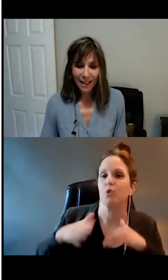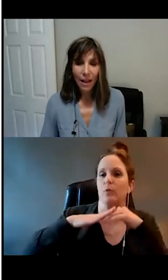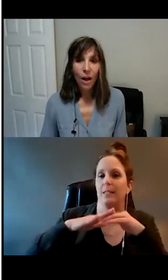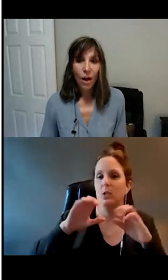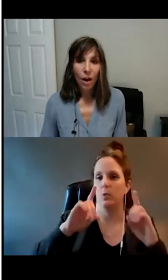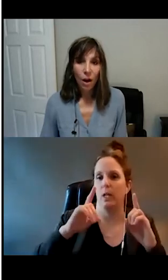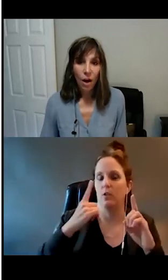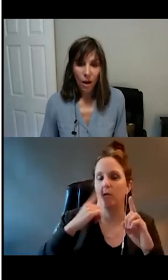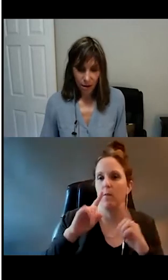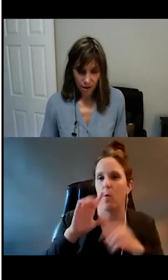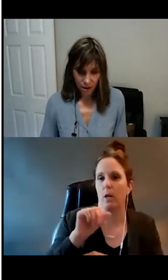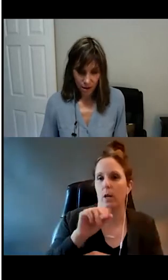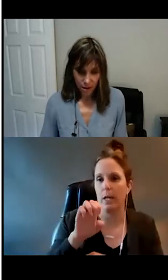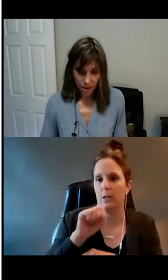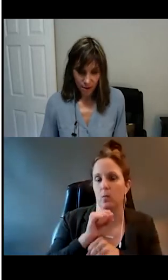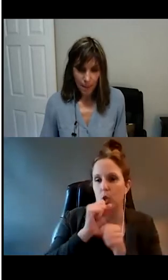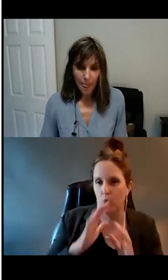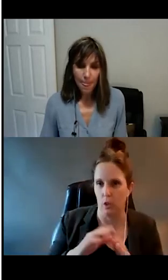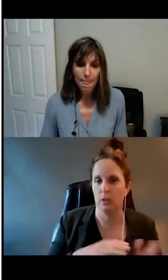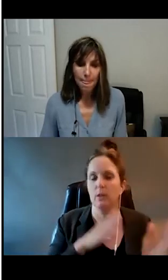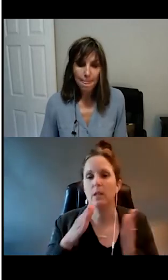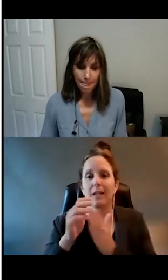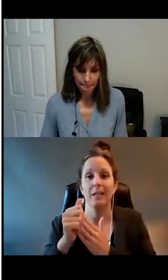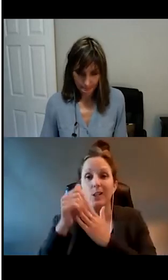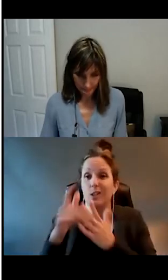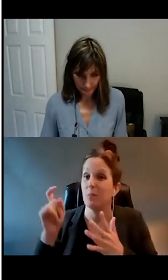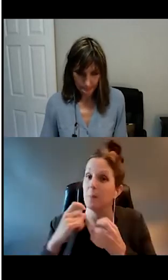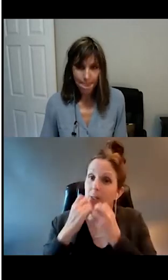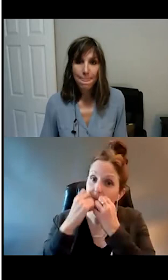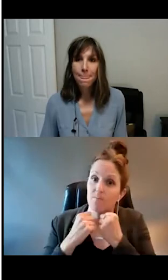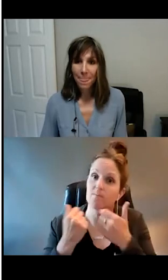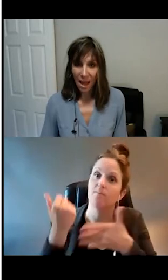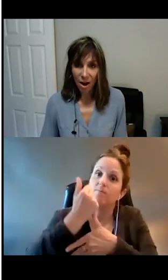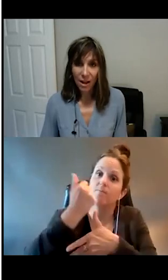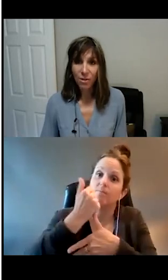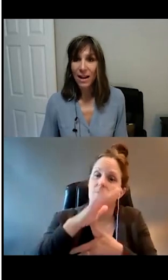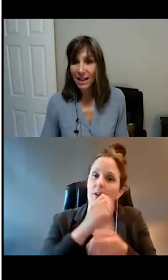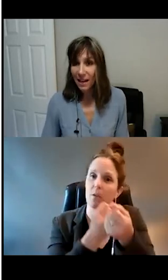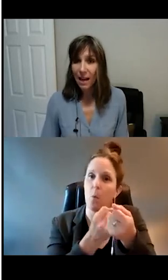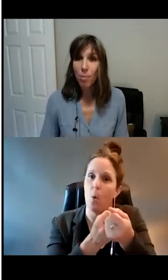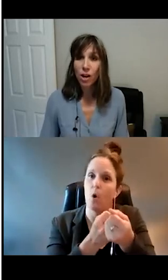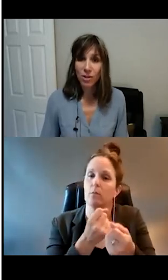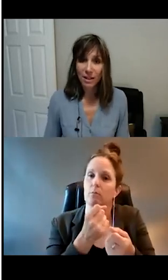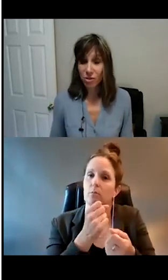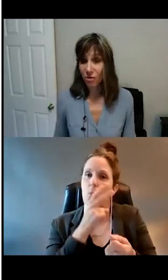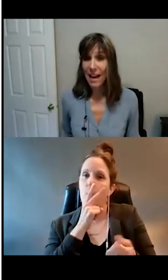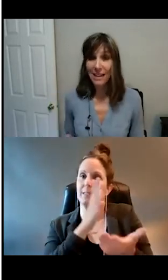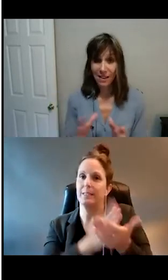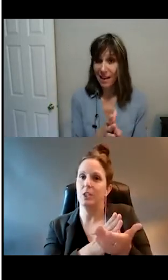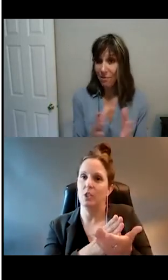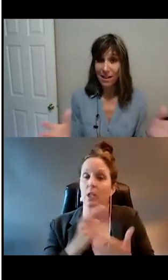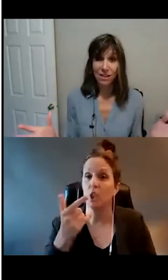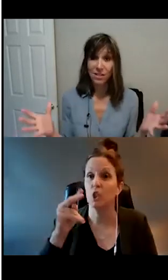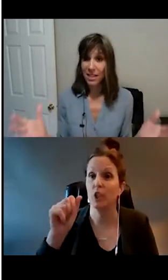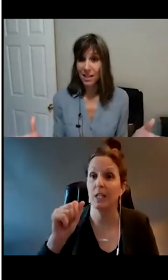And leadership must embrace and support smoking cessation efforts. Okay, great. Can I pause right there? So